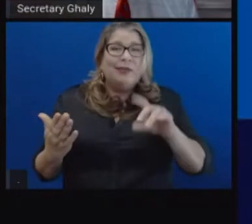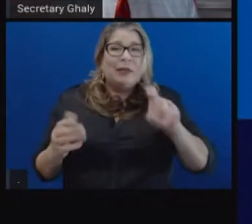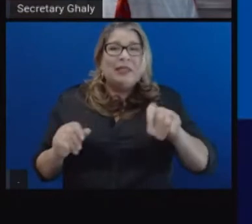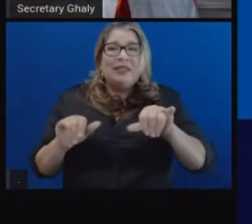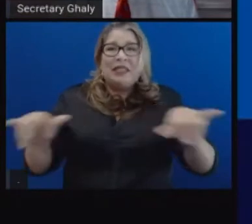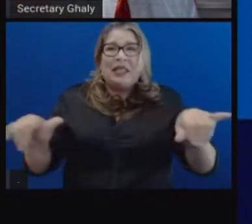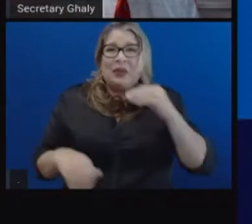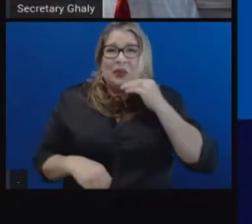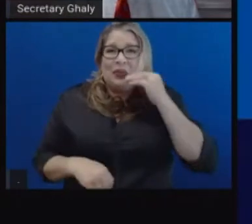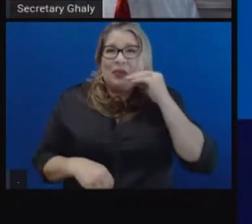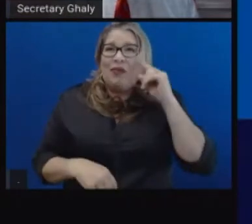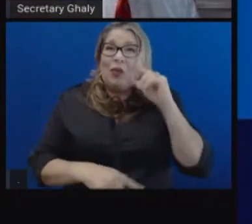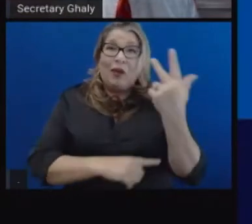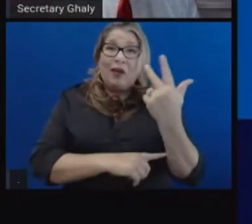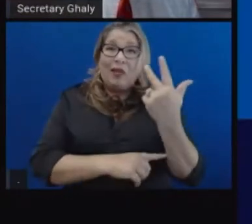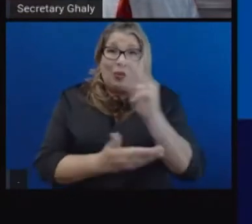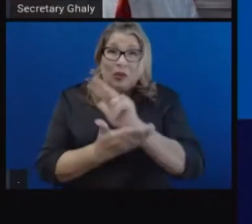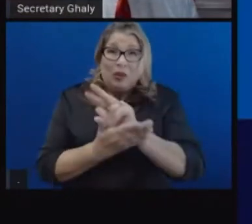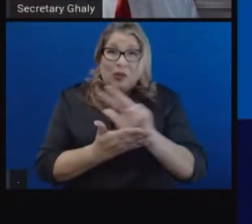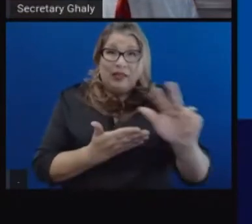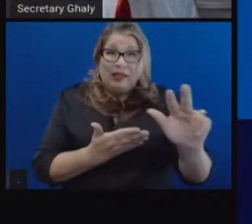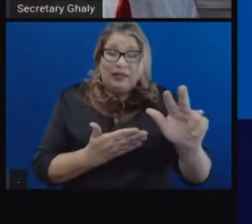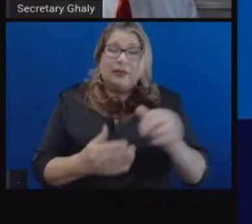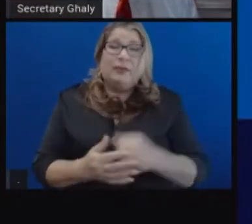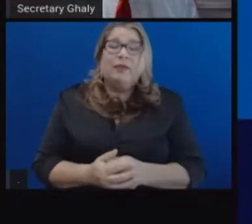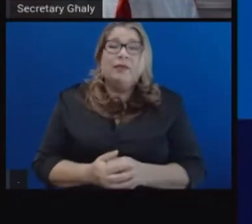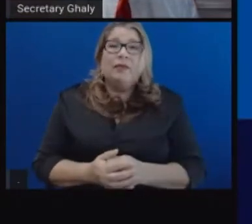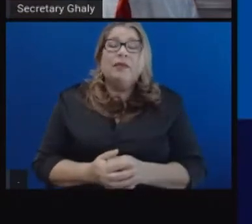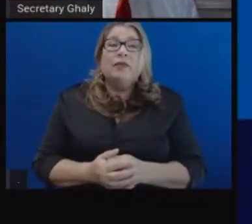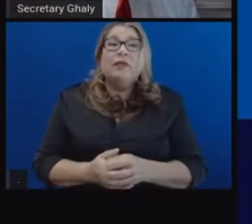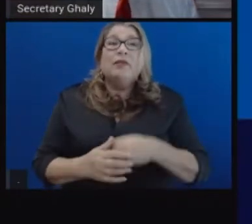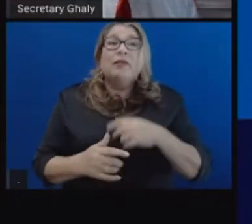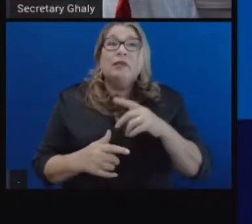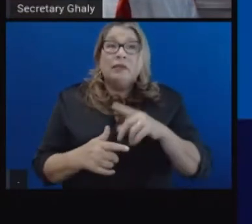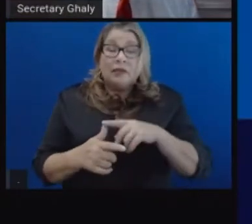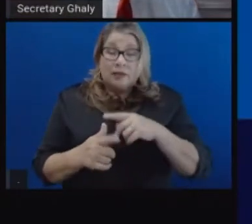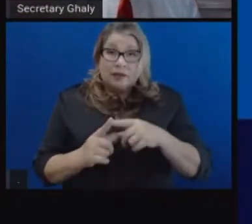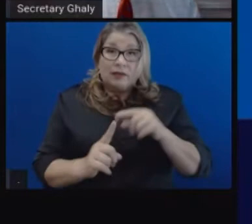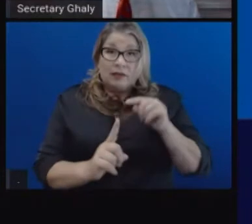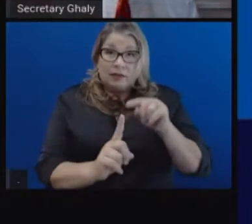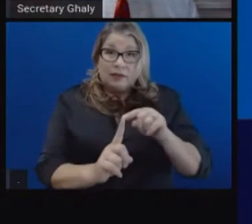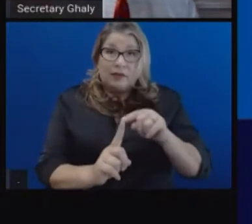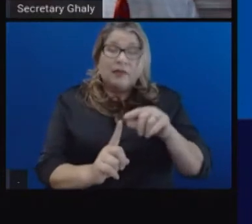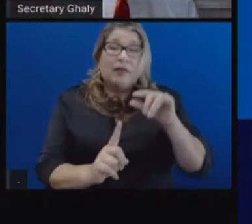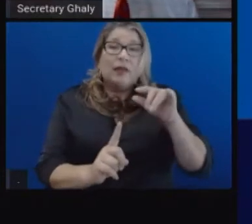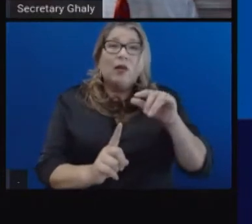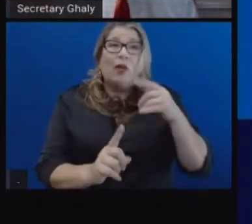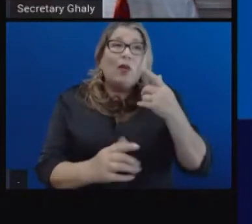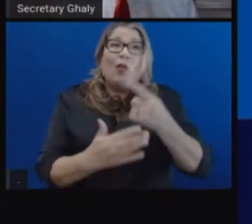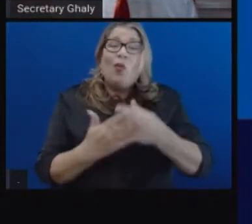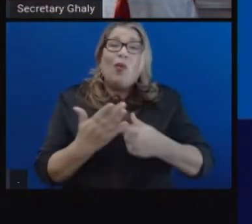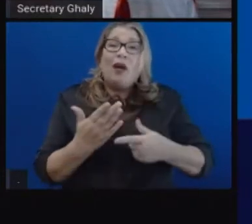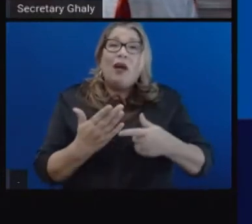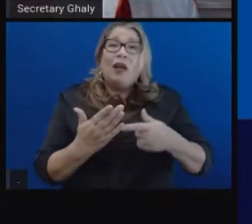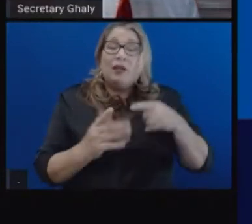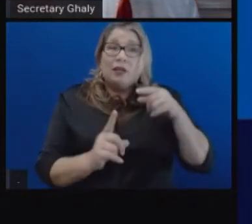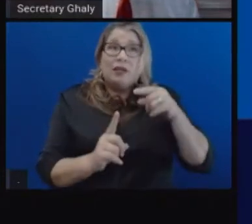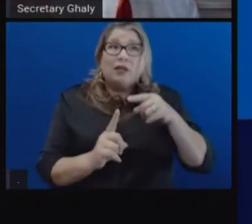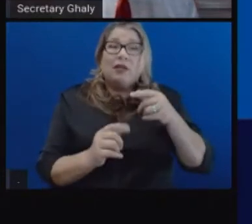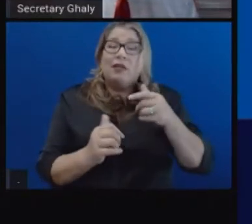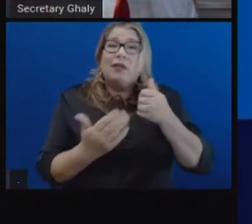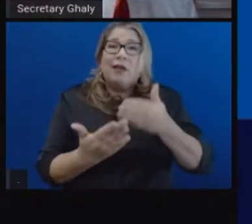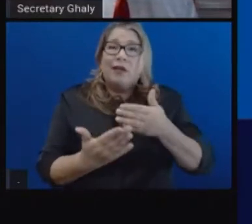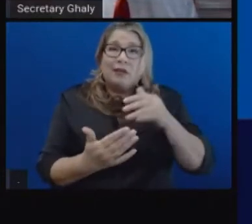least 3 weeks, and that the trigger to come into the regional stay-at-home order was when you had lower